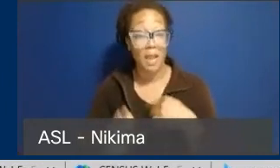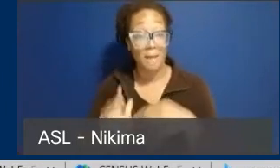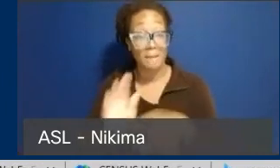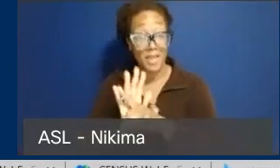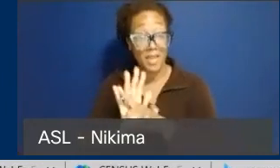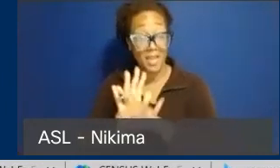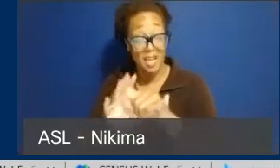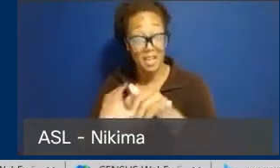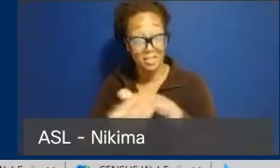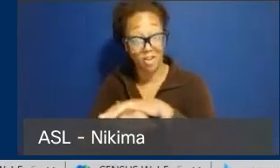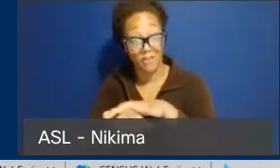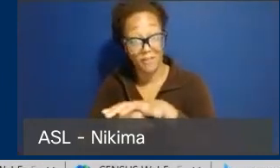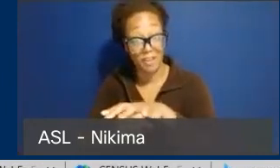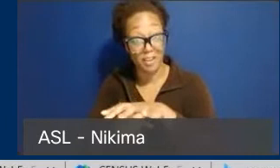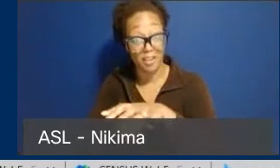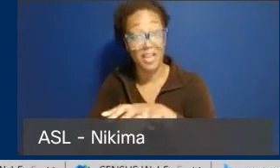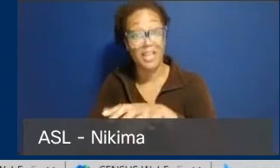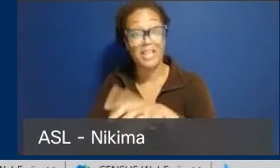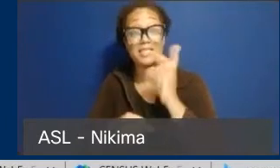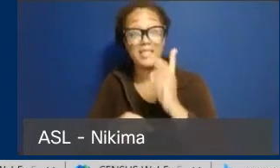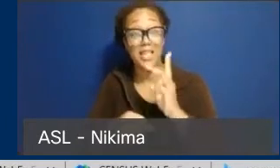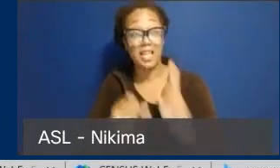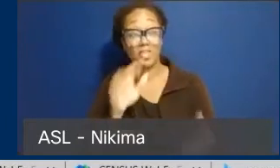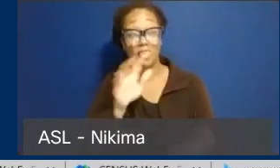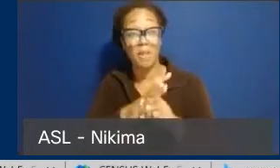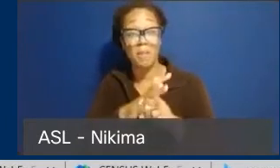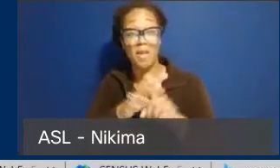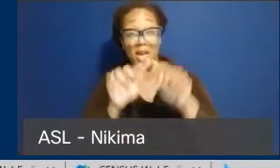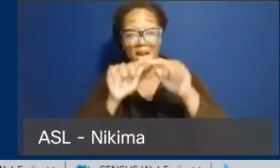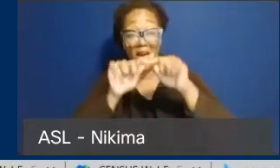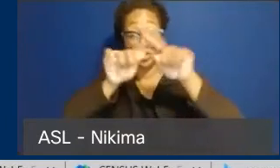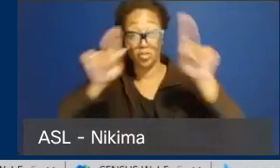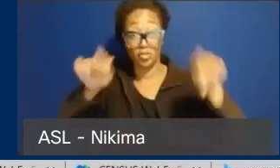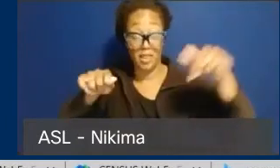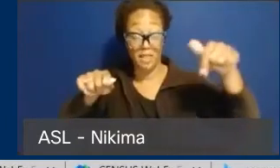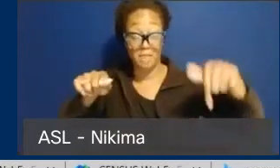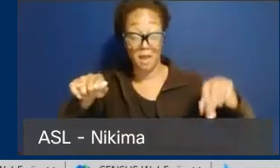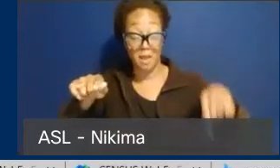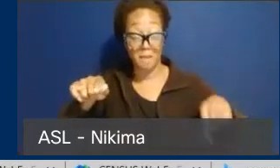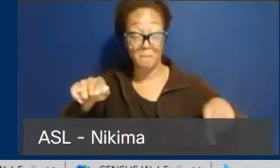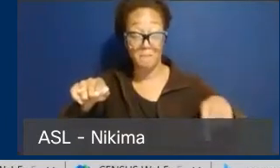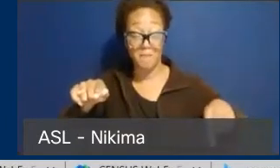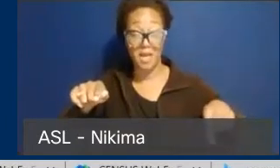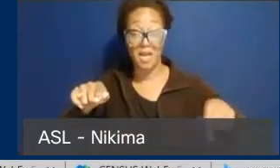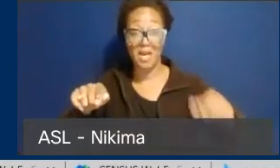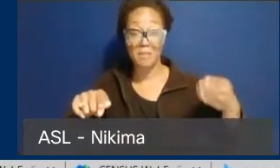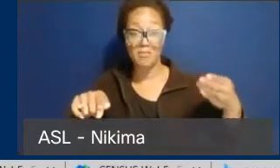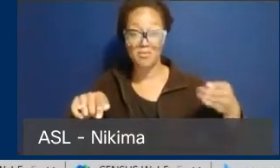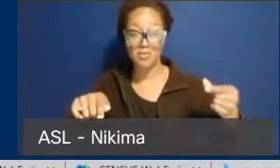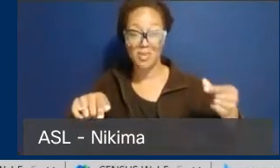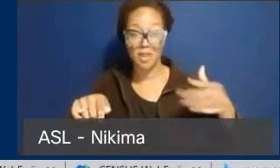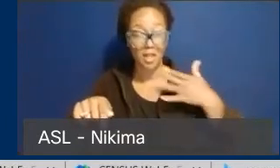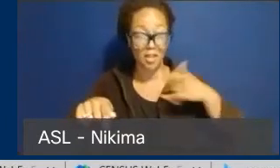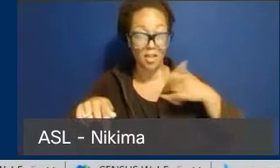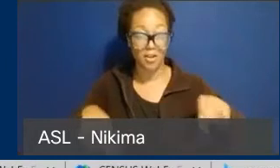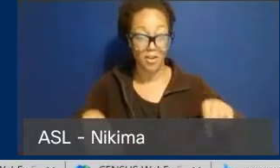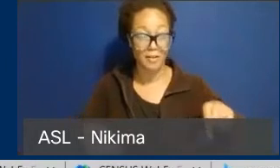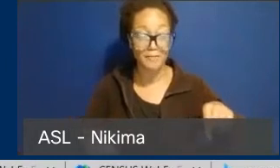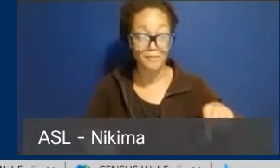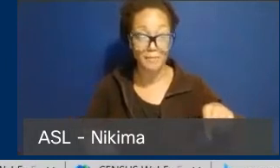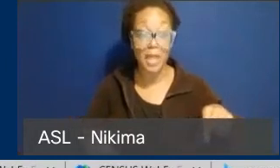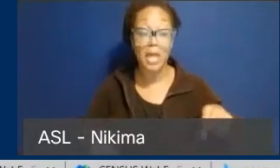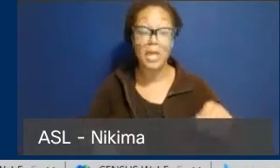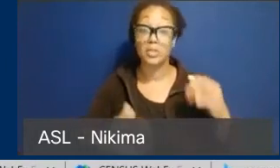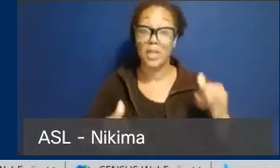at the bottom of my screen in that turquoise sort of color. So now the geography is set. I can